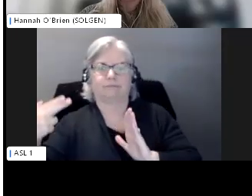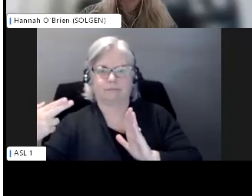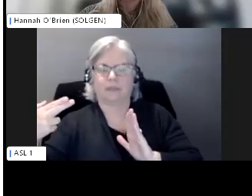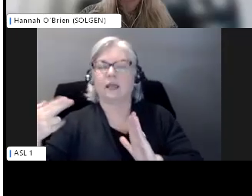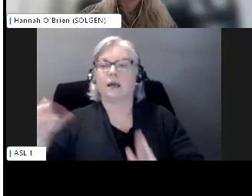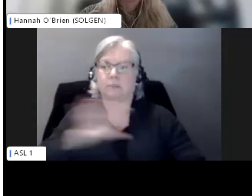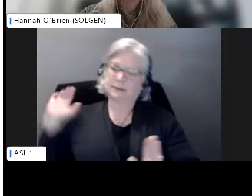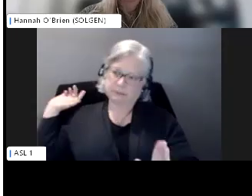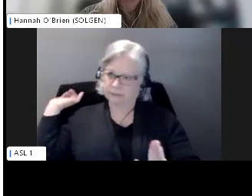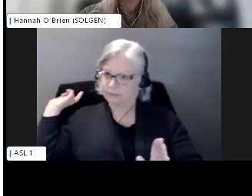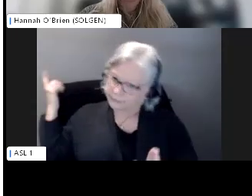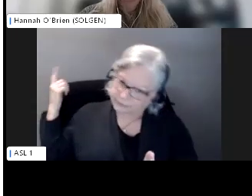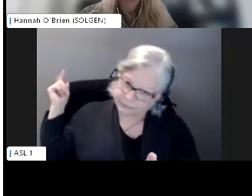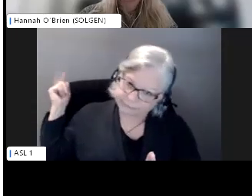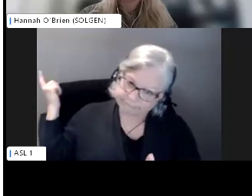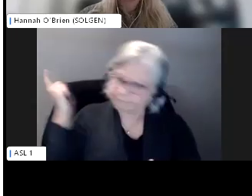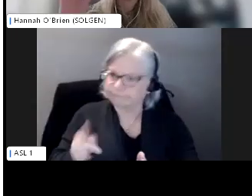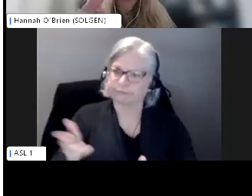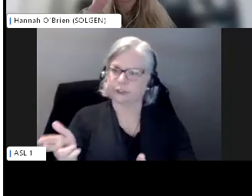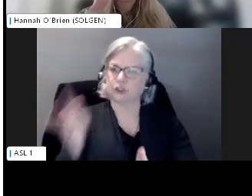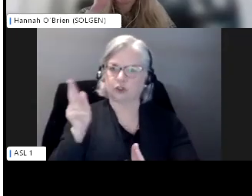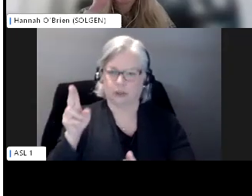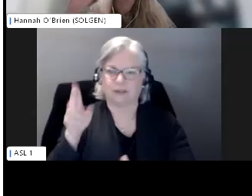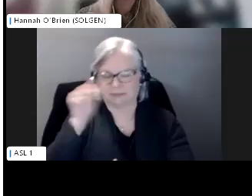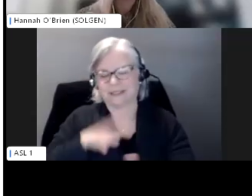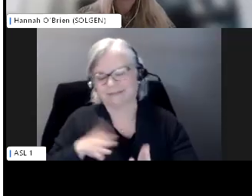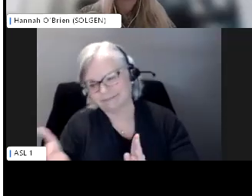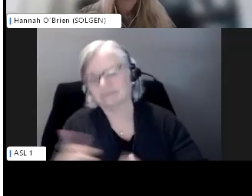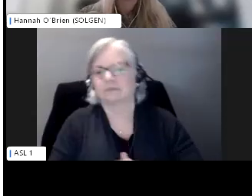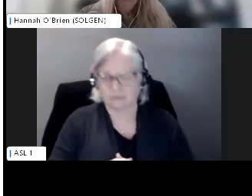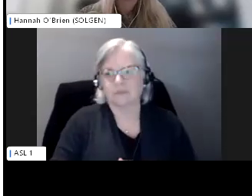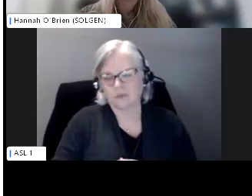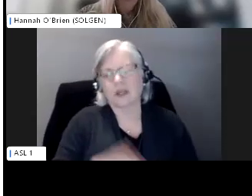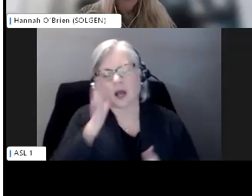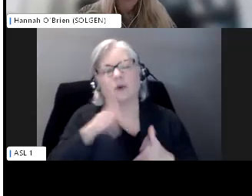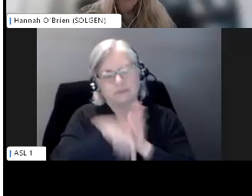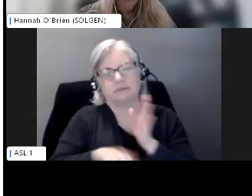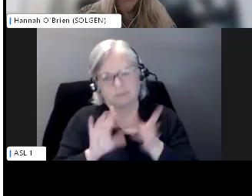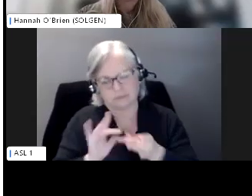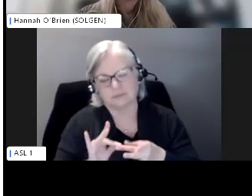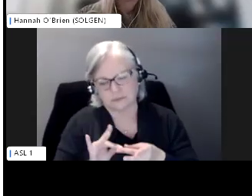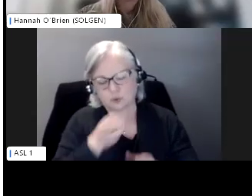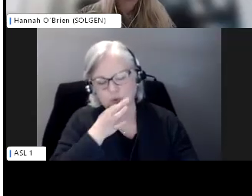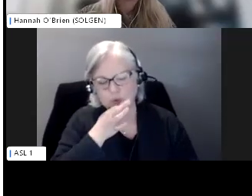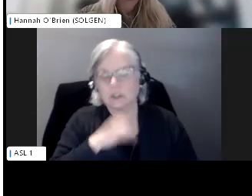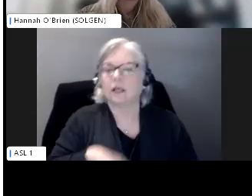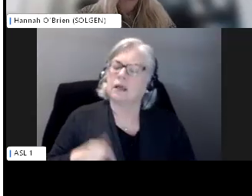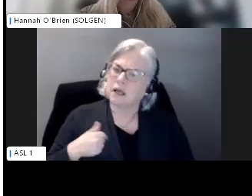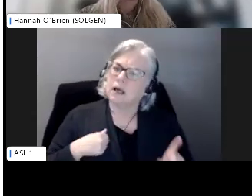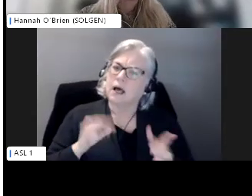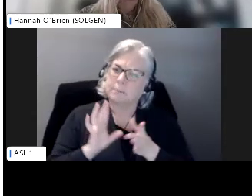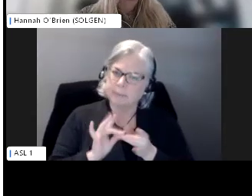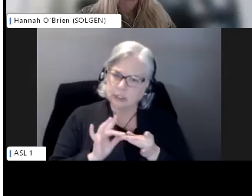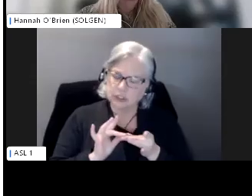Ryan. And I'll tell you sort of more details about the case shortly. I mentioned earlier that this inquest was both